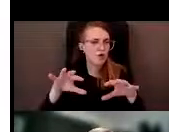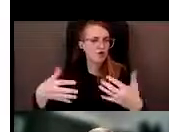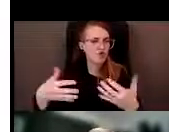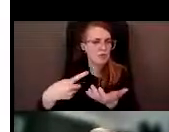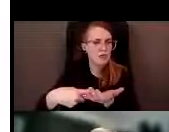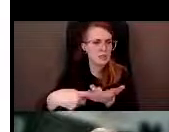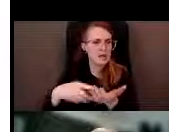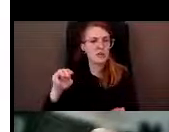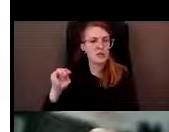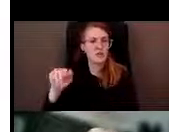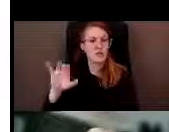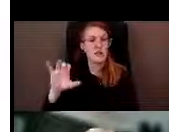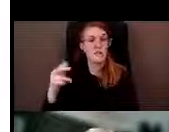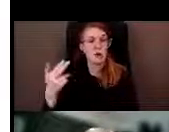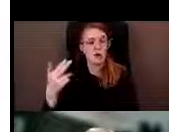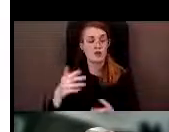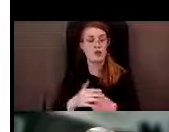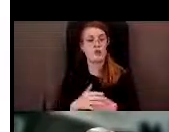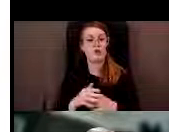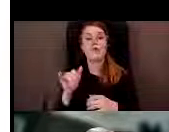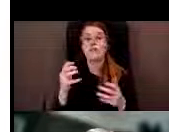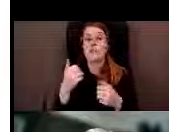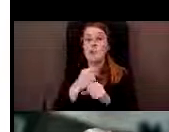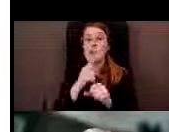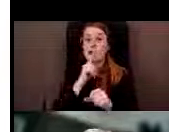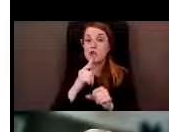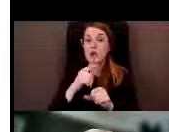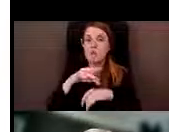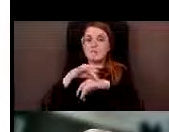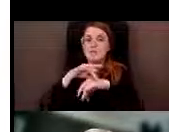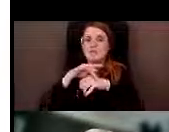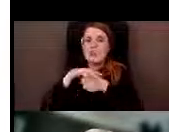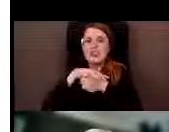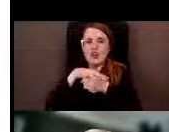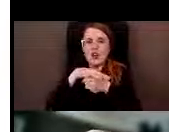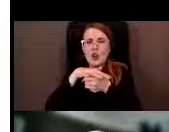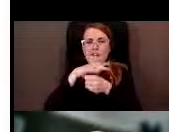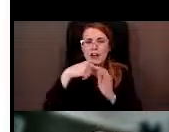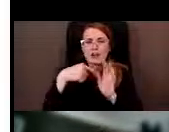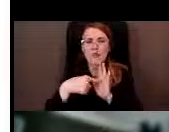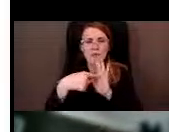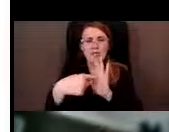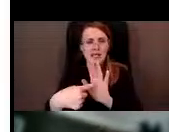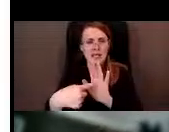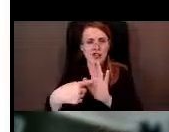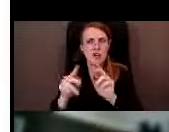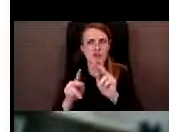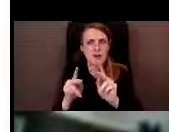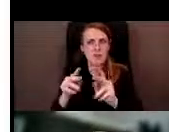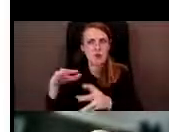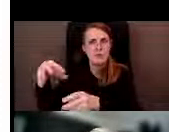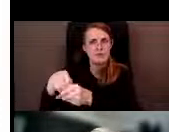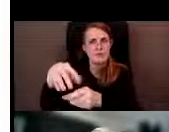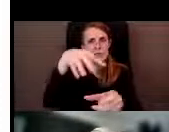We also want to make sure that we have geographic representation for participation. You can see here